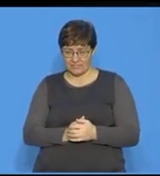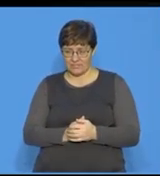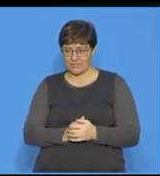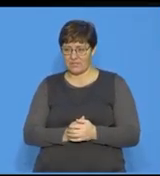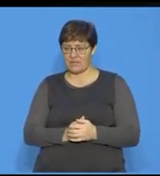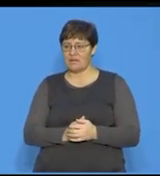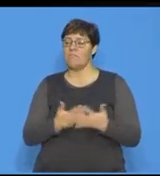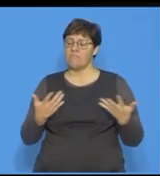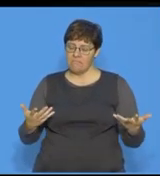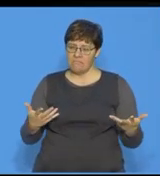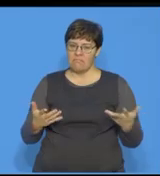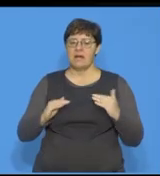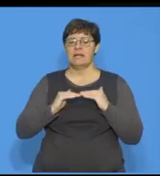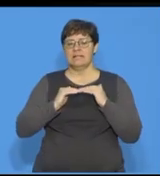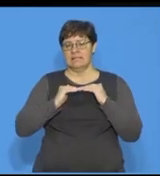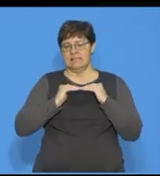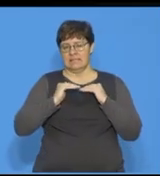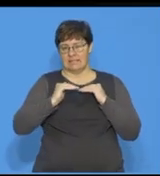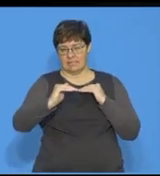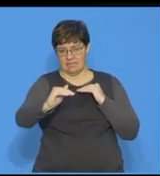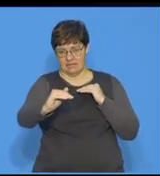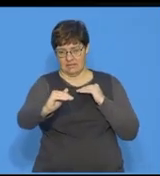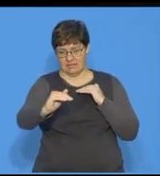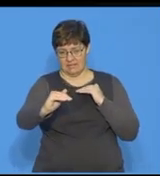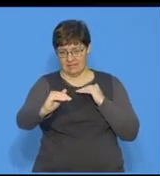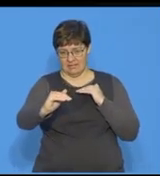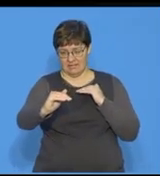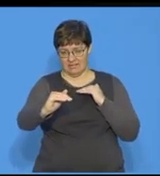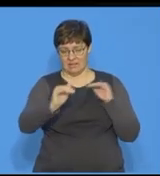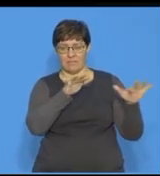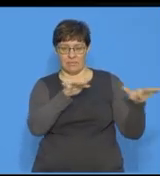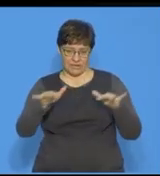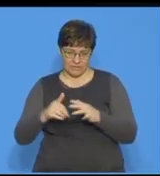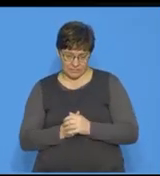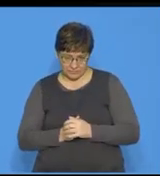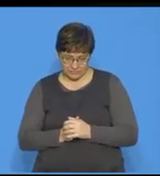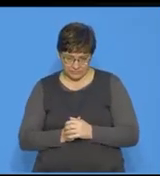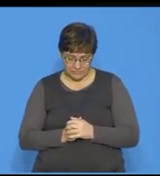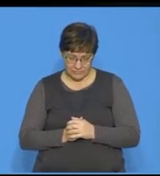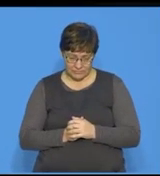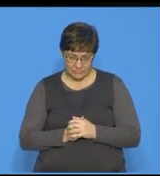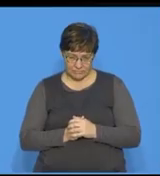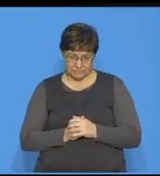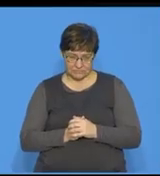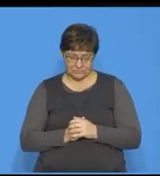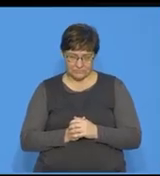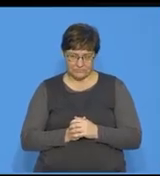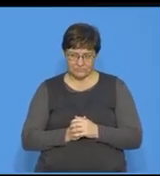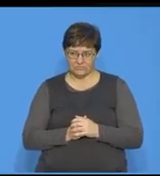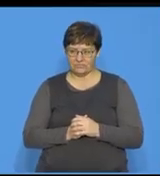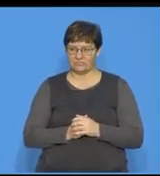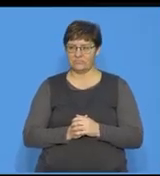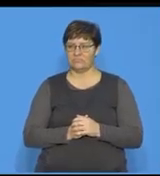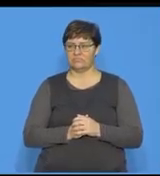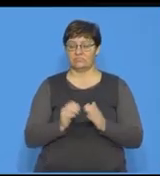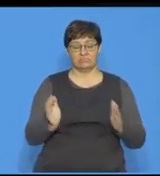we have a stable or stationary population growth rate. If